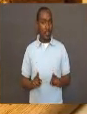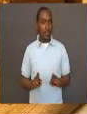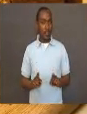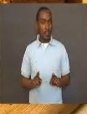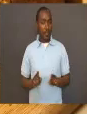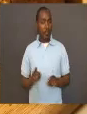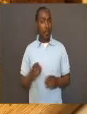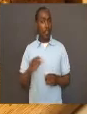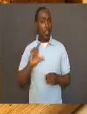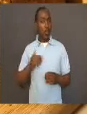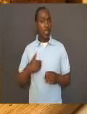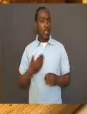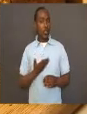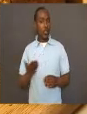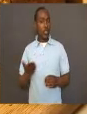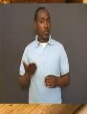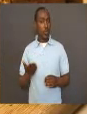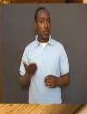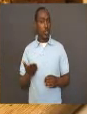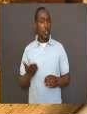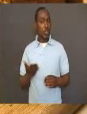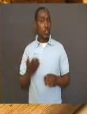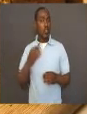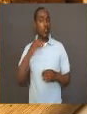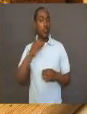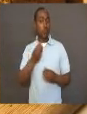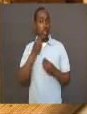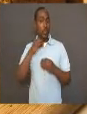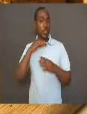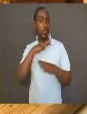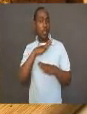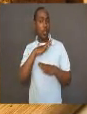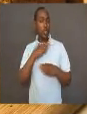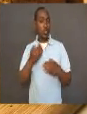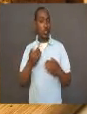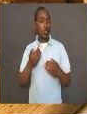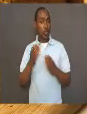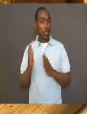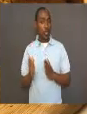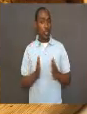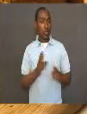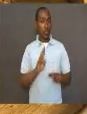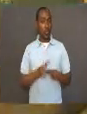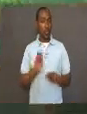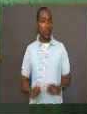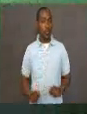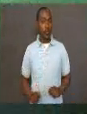were forms of life that were decomposing the food.